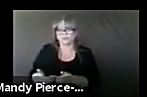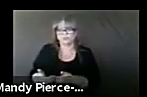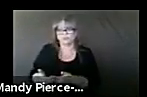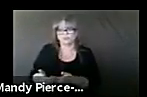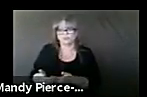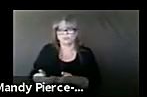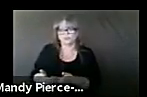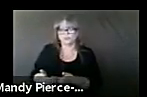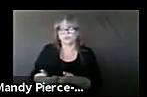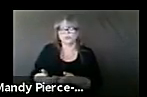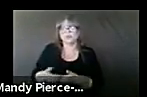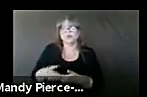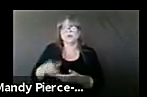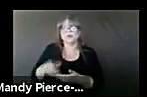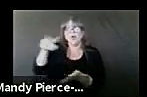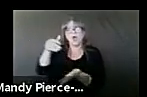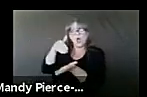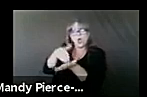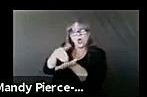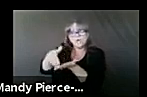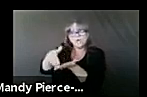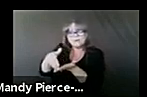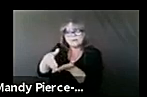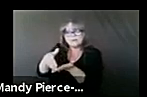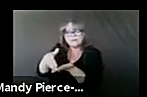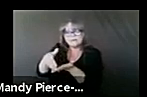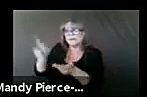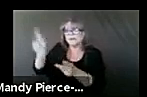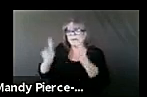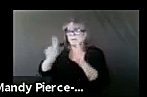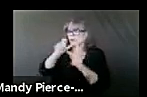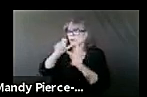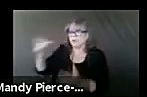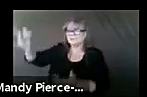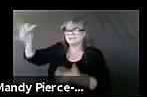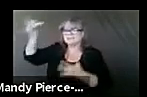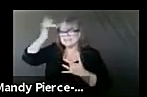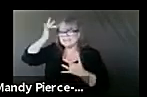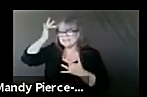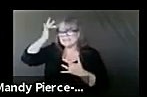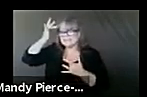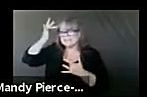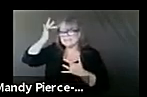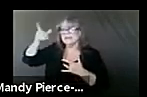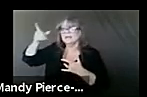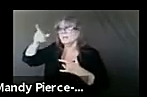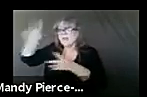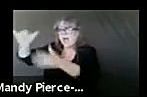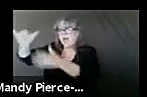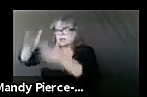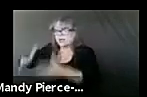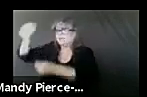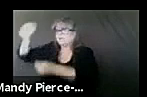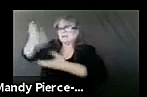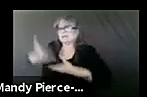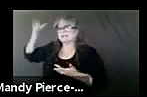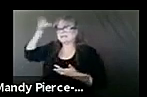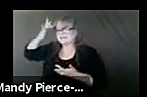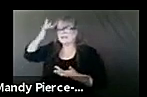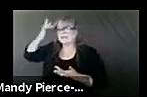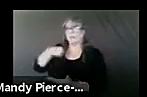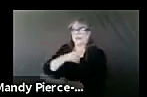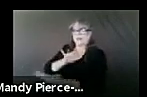local public health partners to contact that individual, interview that individual during the course of their illness